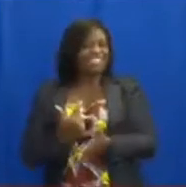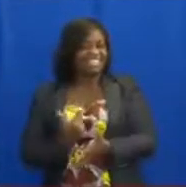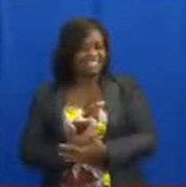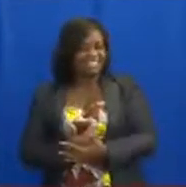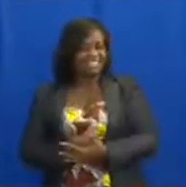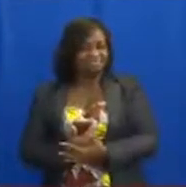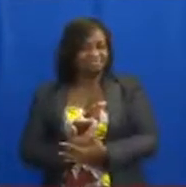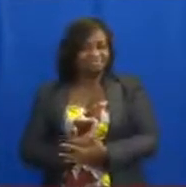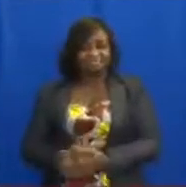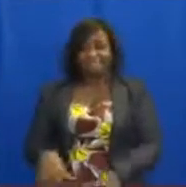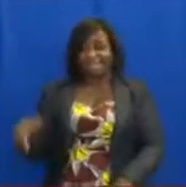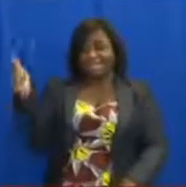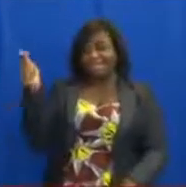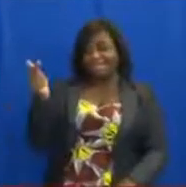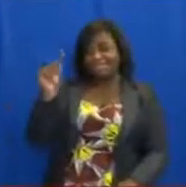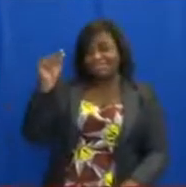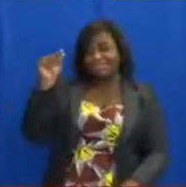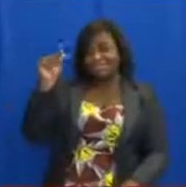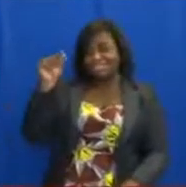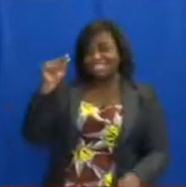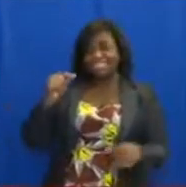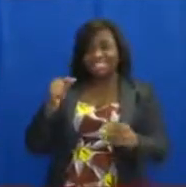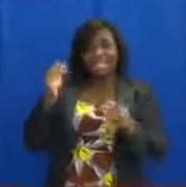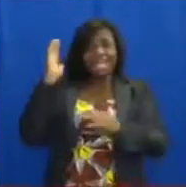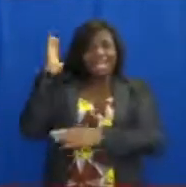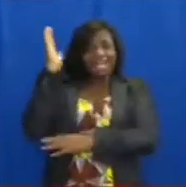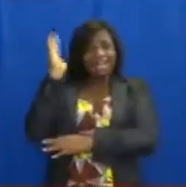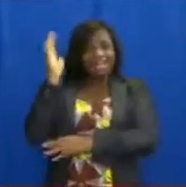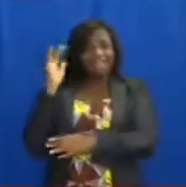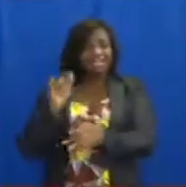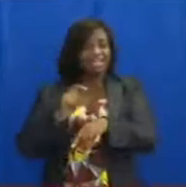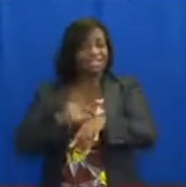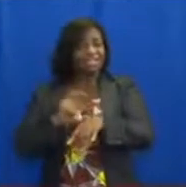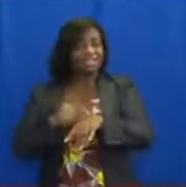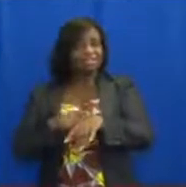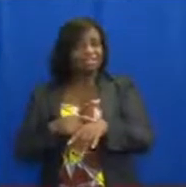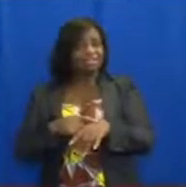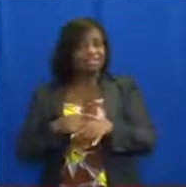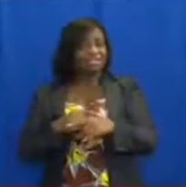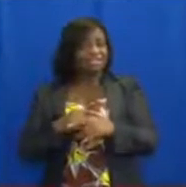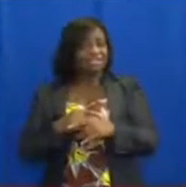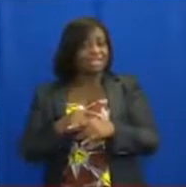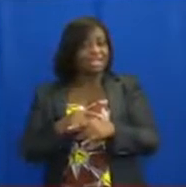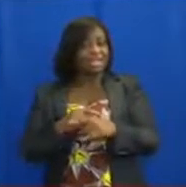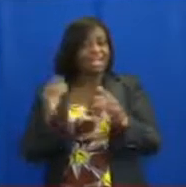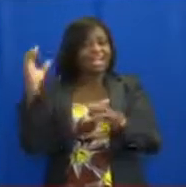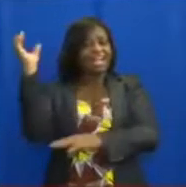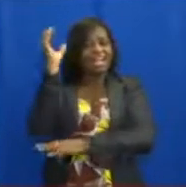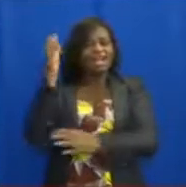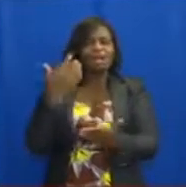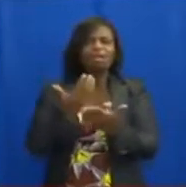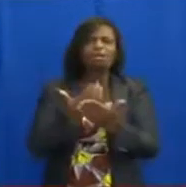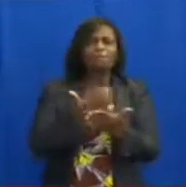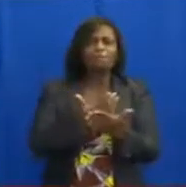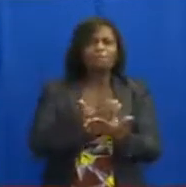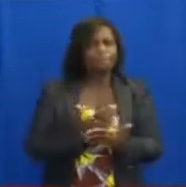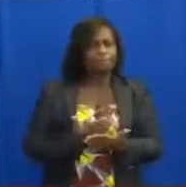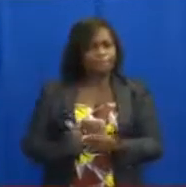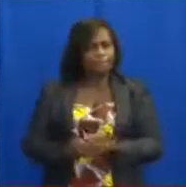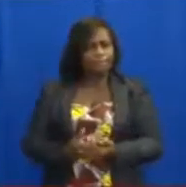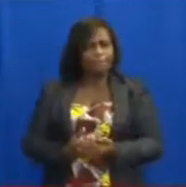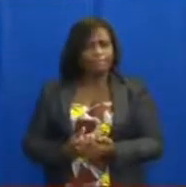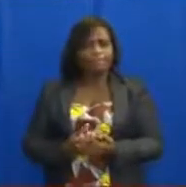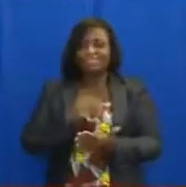Ghanaians, in update number 20, prior to the Christmas festivities, I made a passionate appeal to